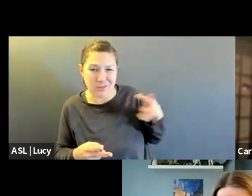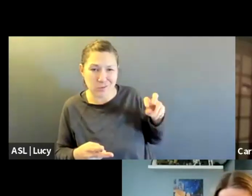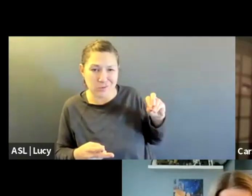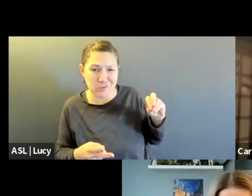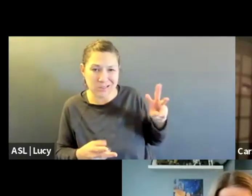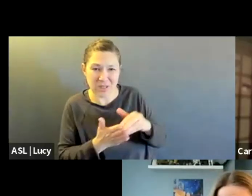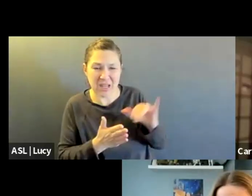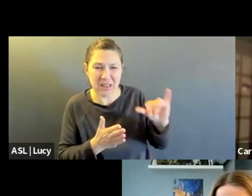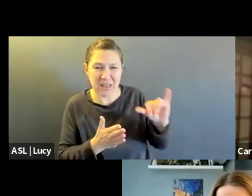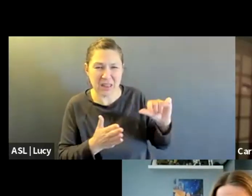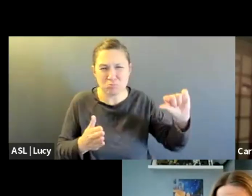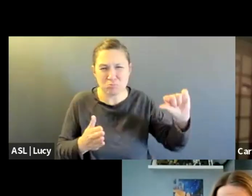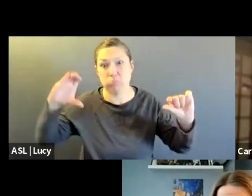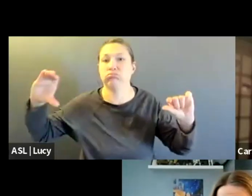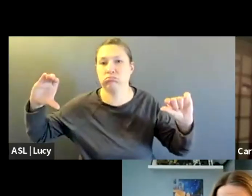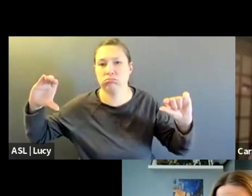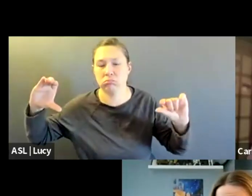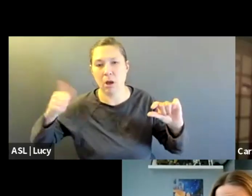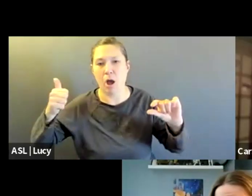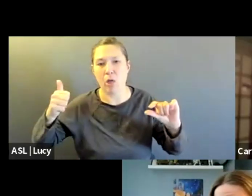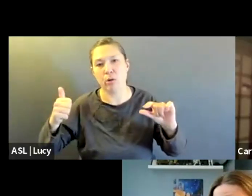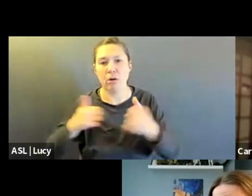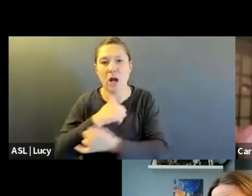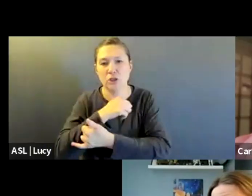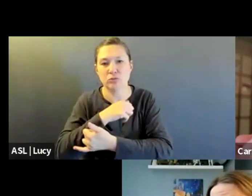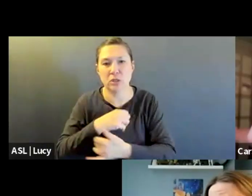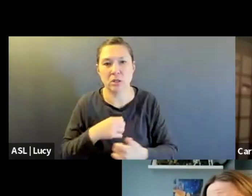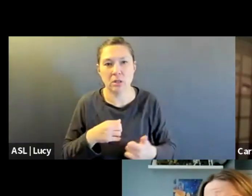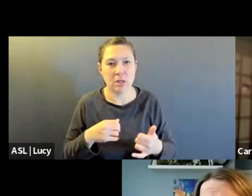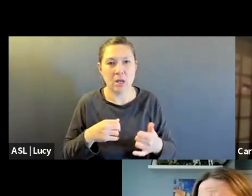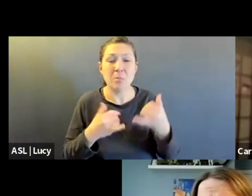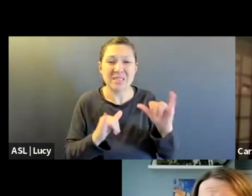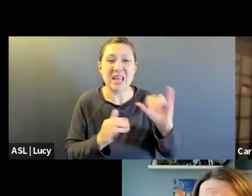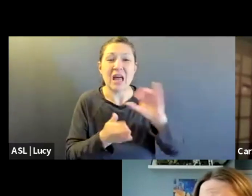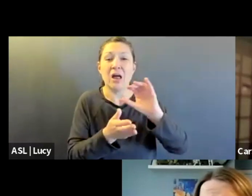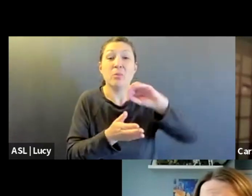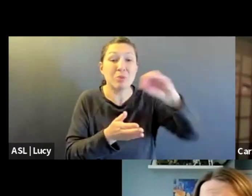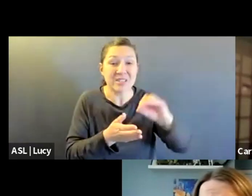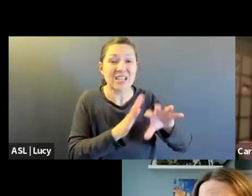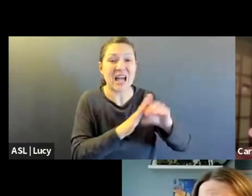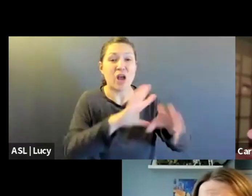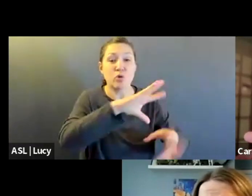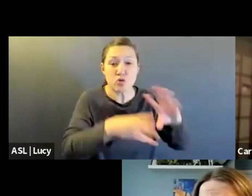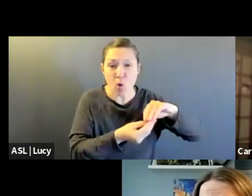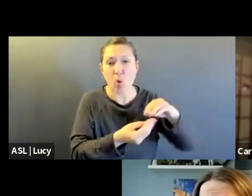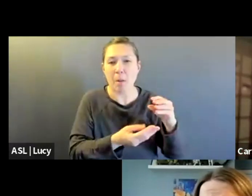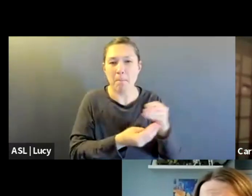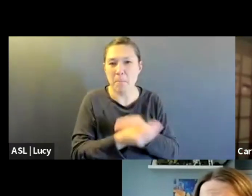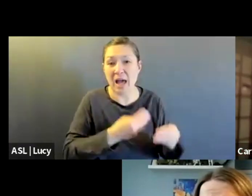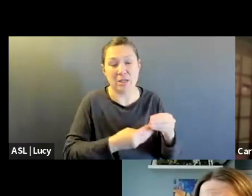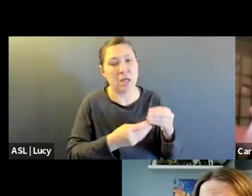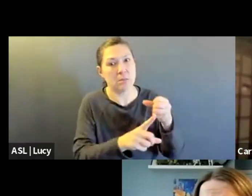already small, but the impact they have is outsized. On average, you know, $1 of NEA